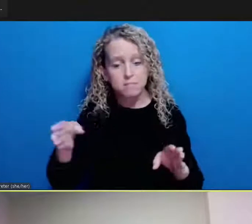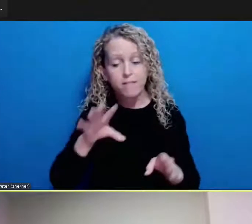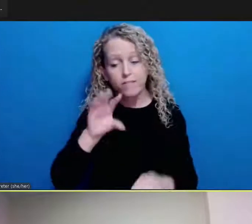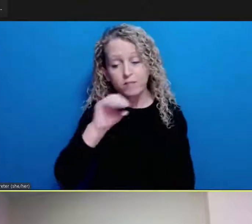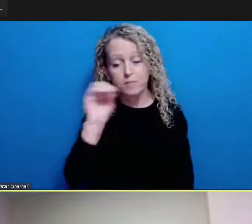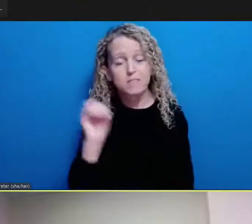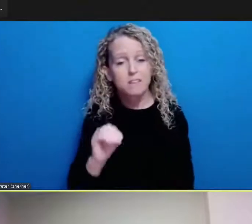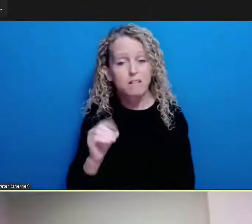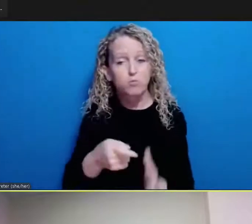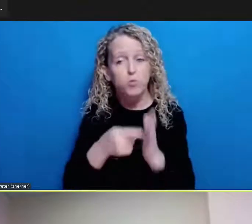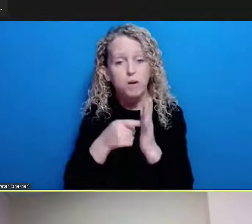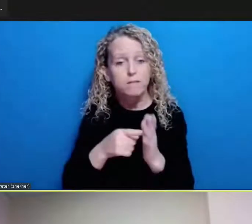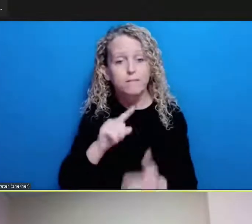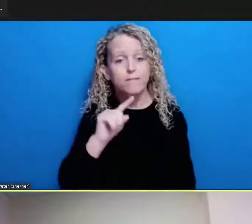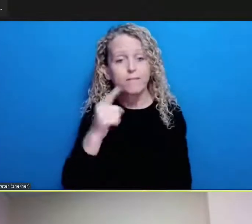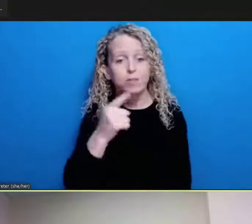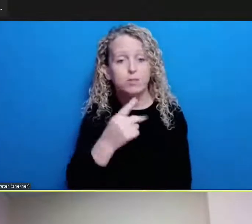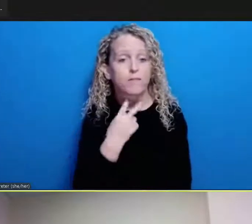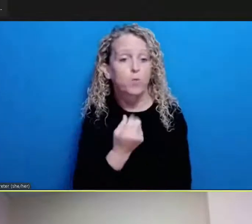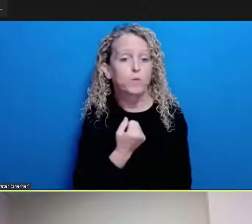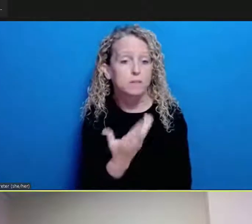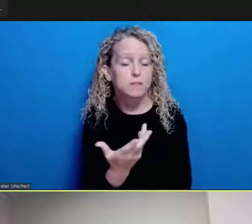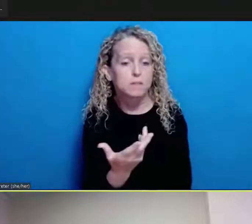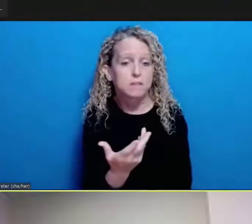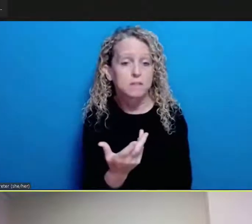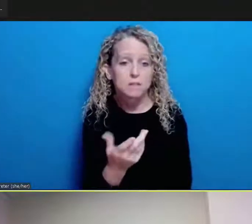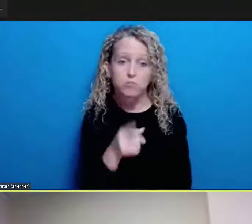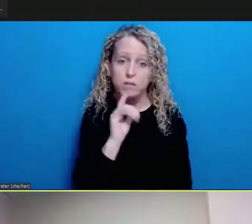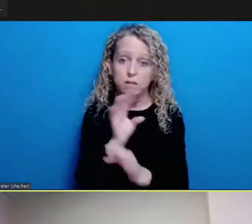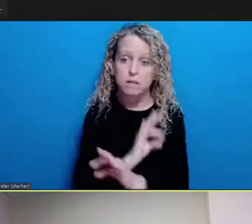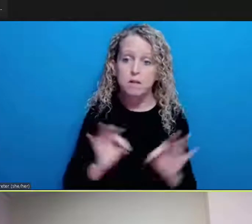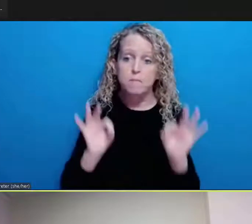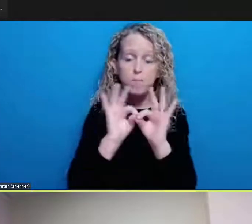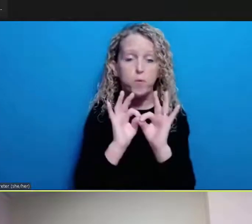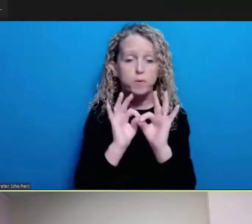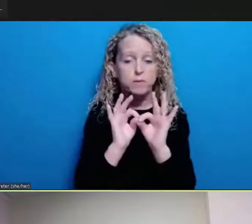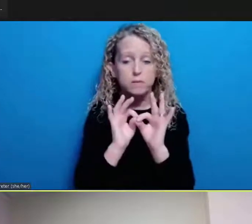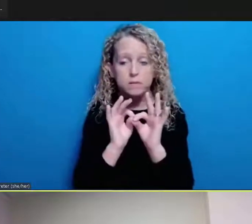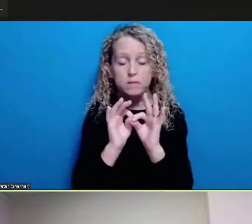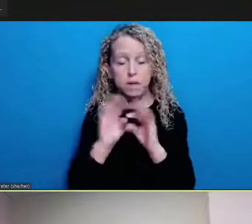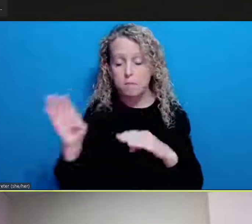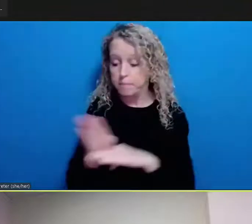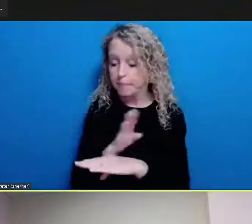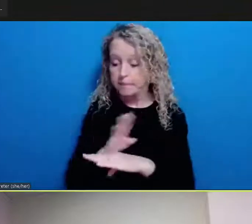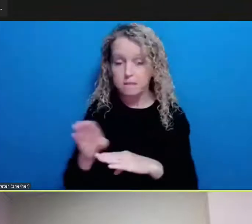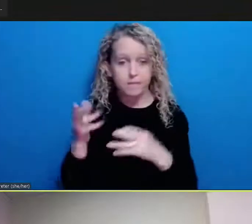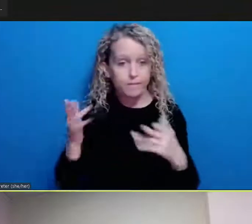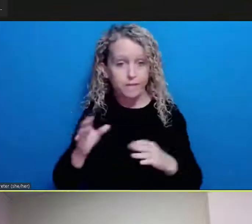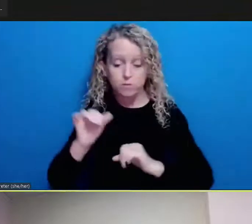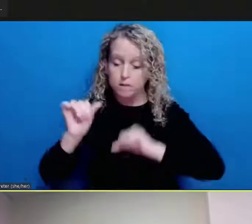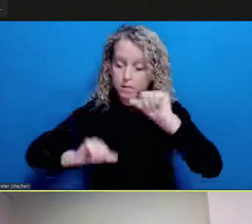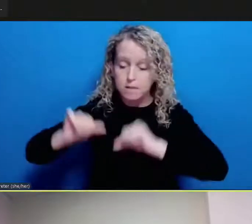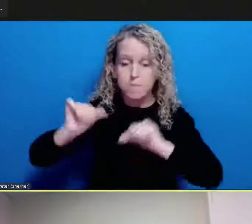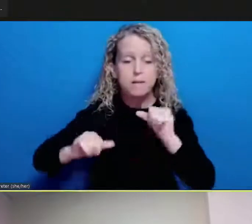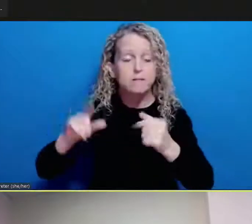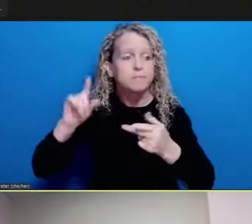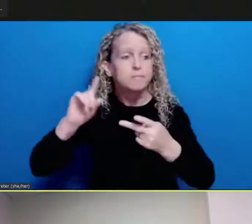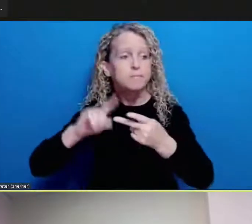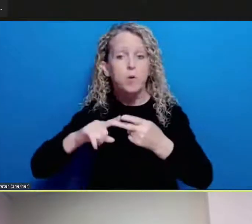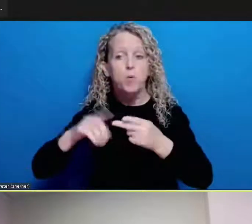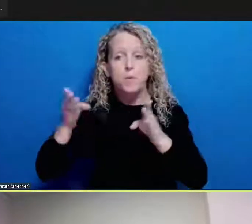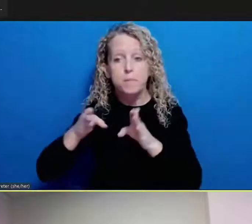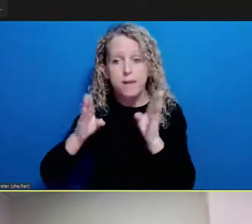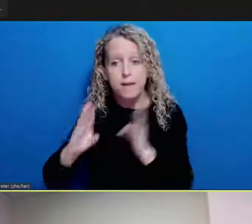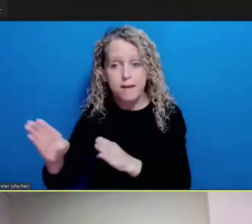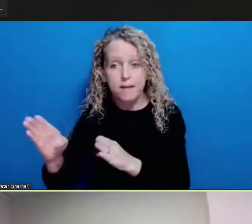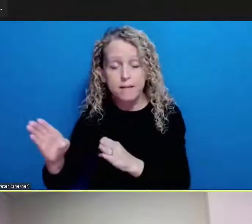so important in any kind of assessment that a business does or plans that they're thinking about doing